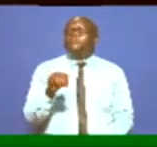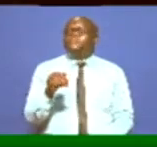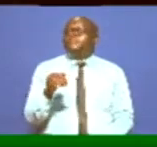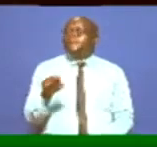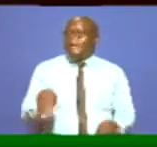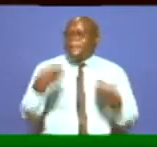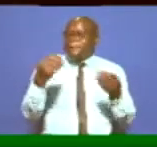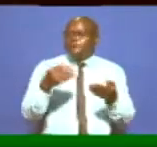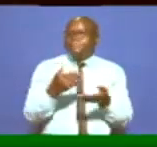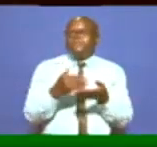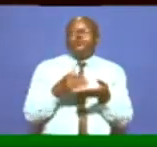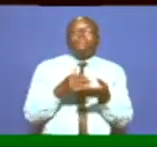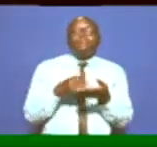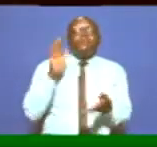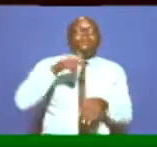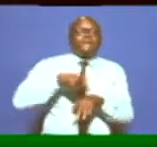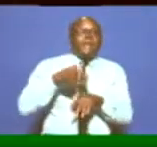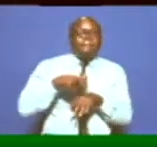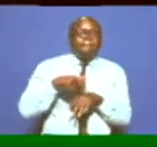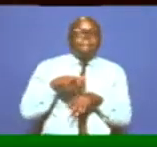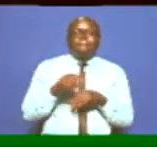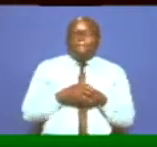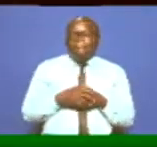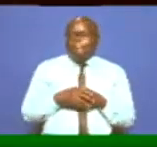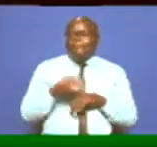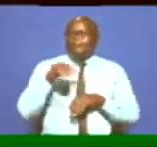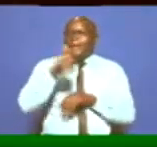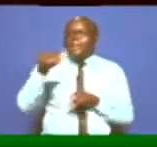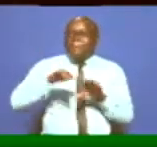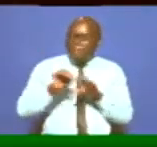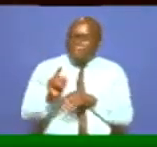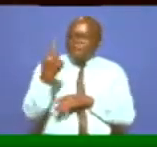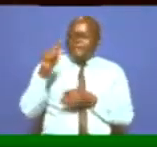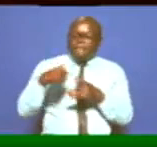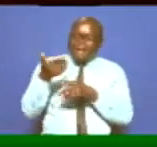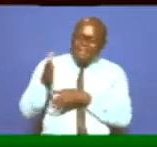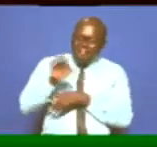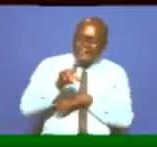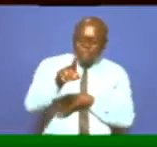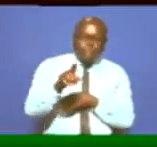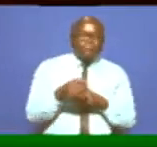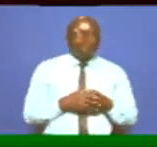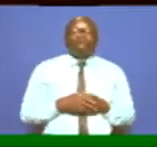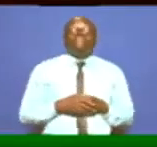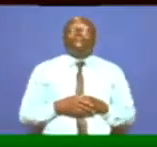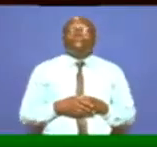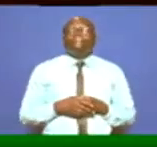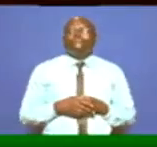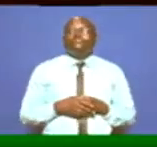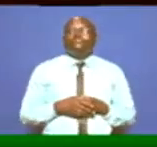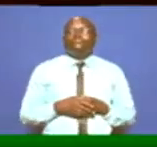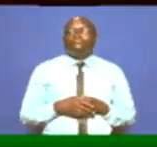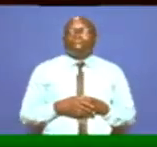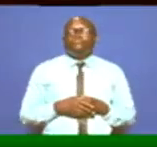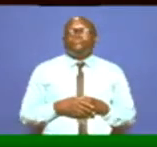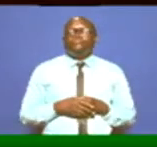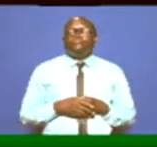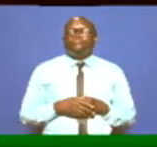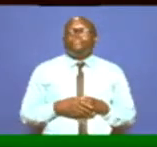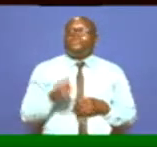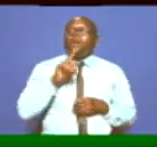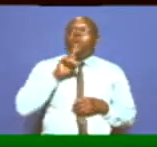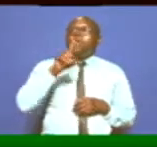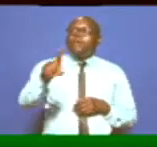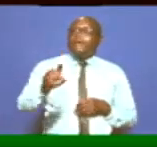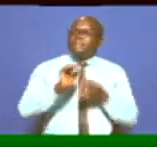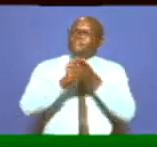you some breathing time. Yeah. I'll get other members first, then come back to you. Kongoi missing, Bwana Speaker.